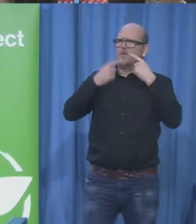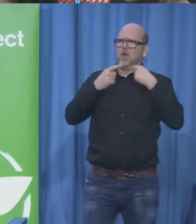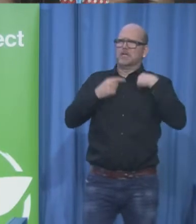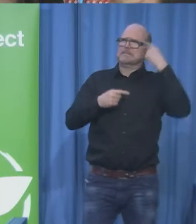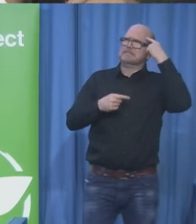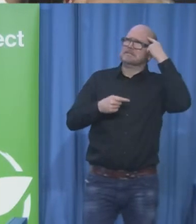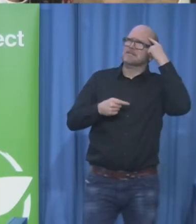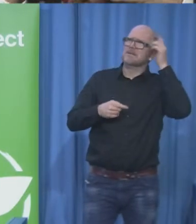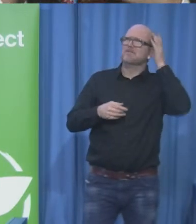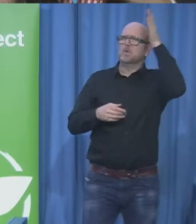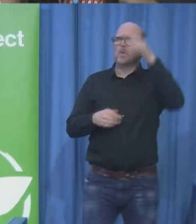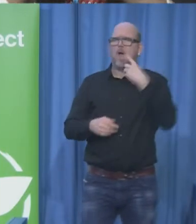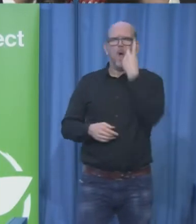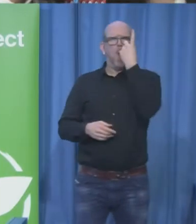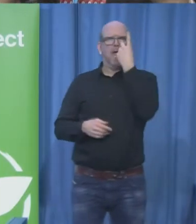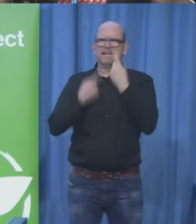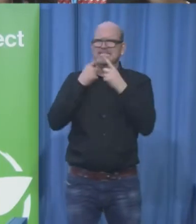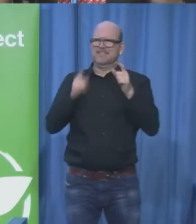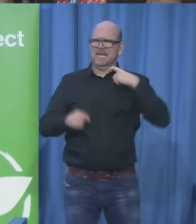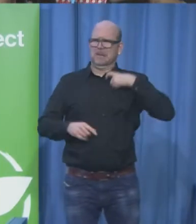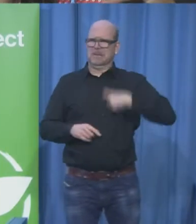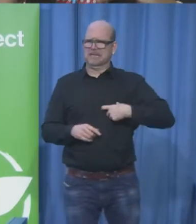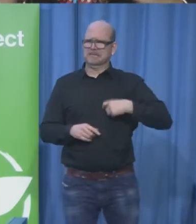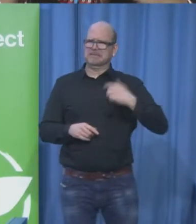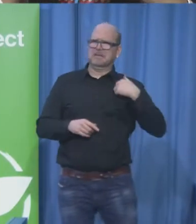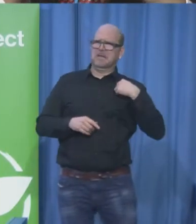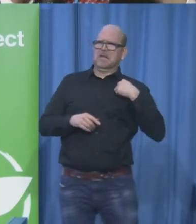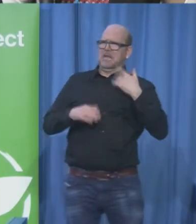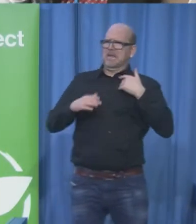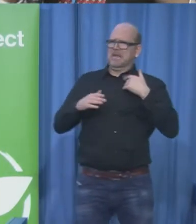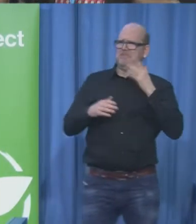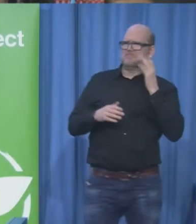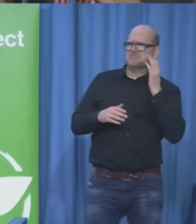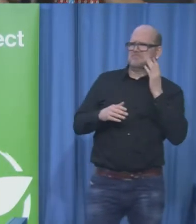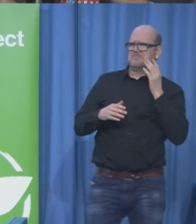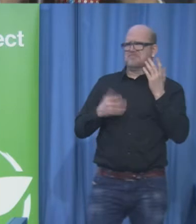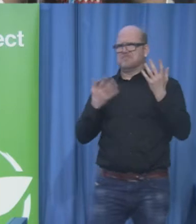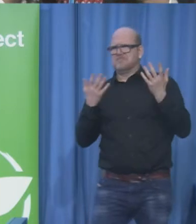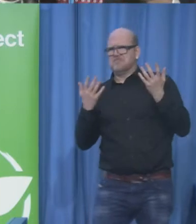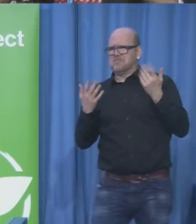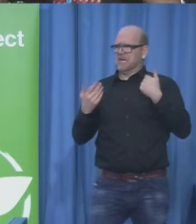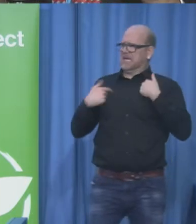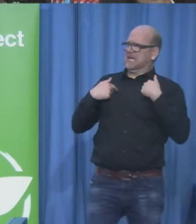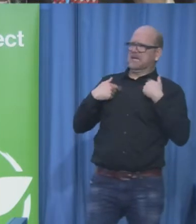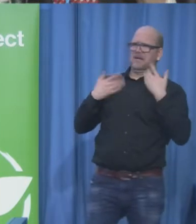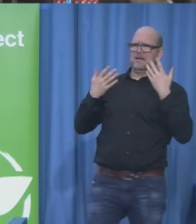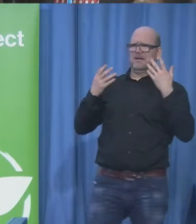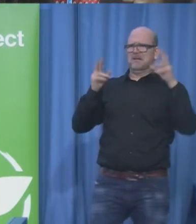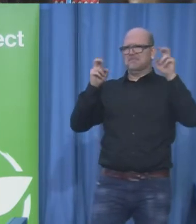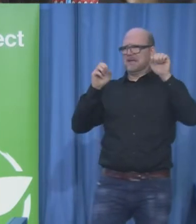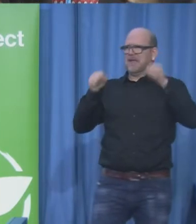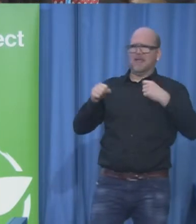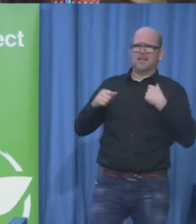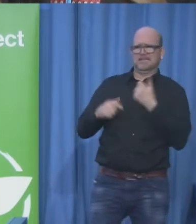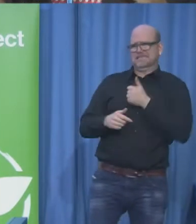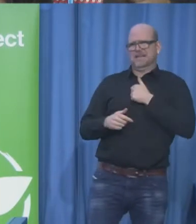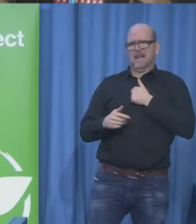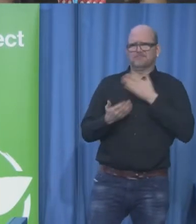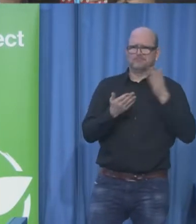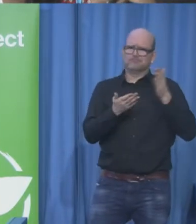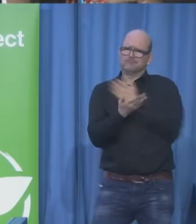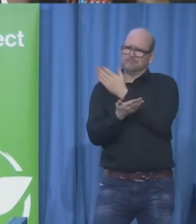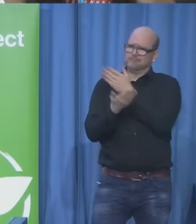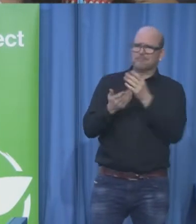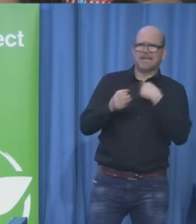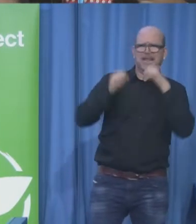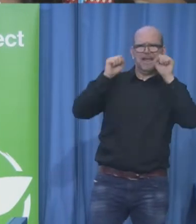leader. I'm not going to have a chance to do great things. I mean, however I am now is how I'm going to be for the entire rest of my life. And I